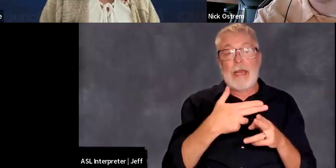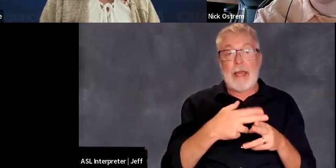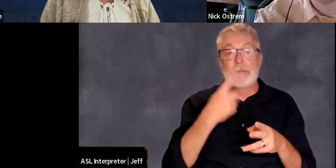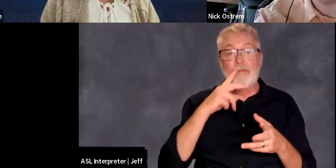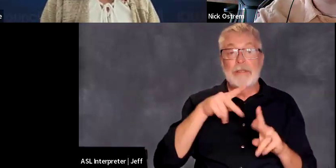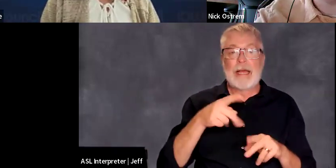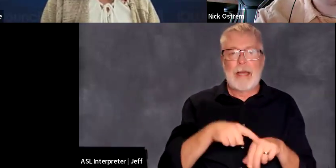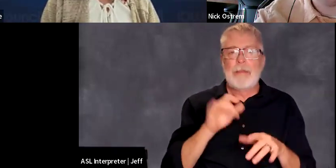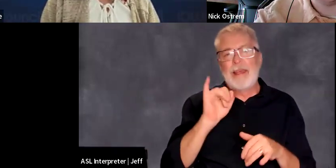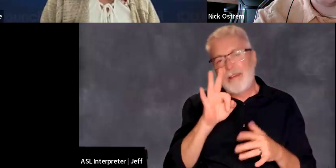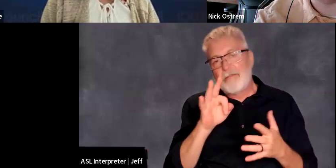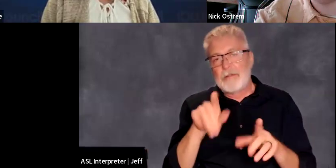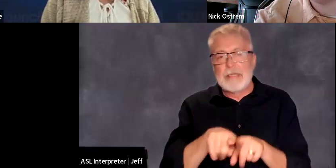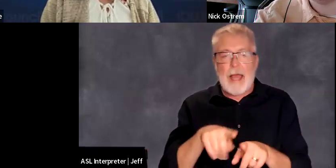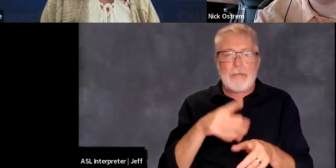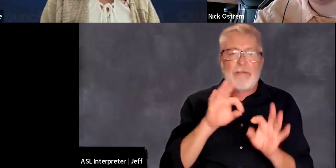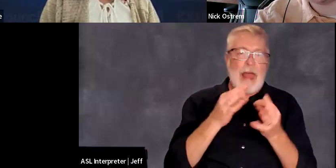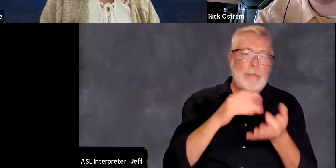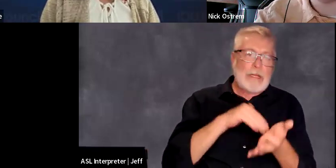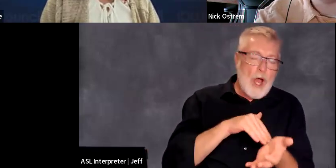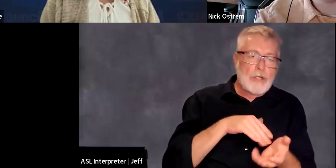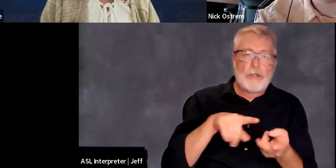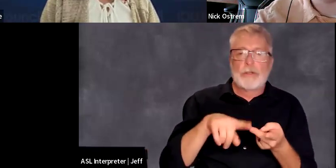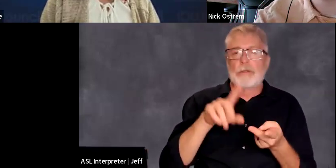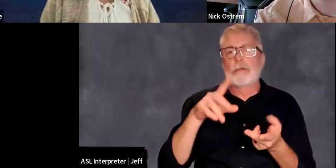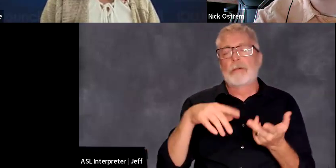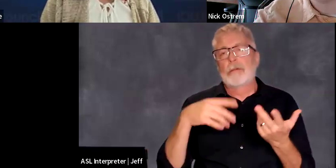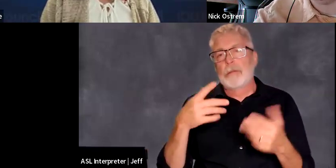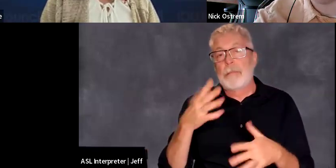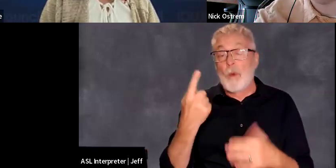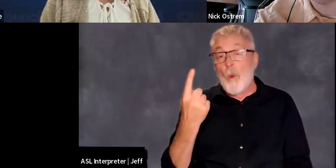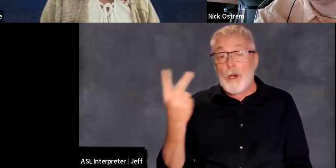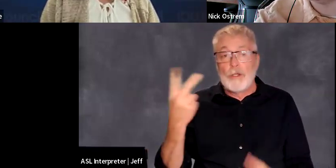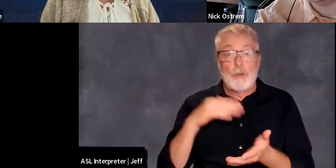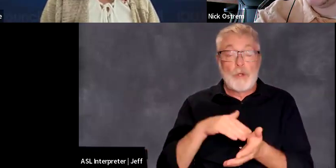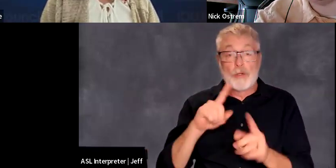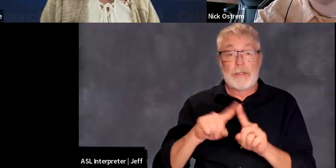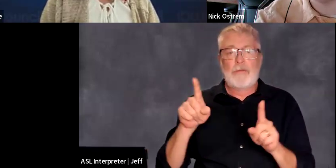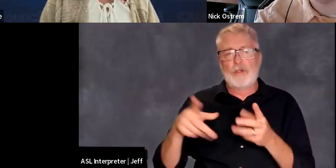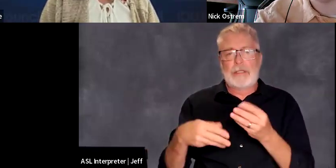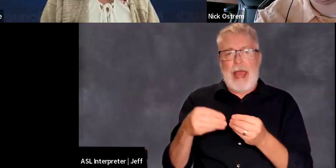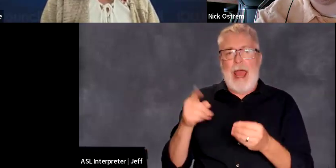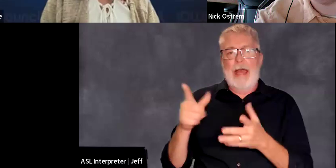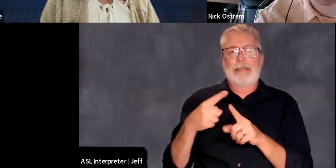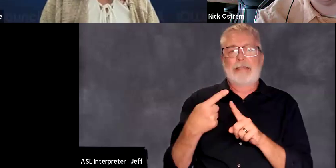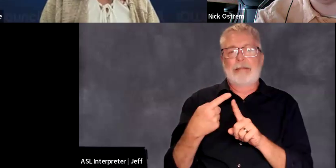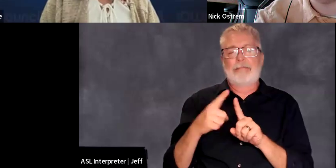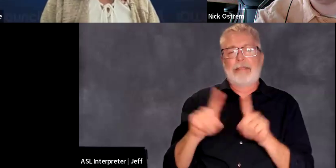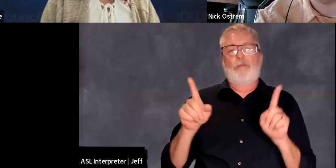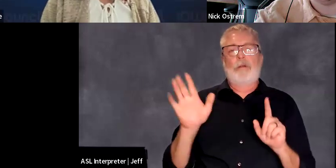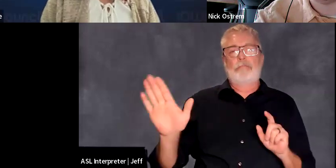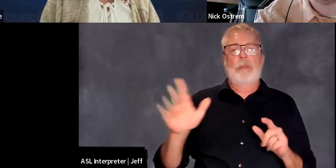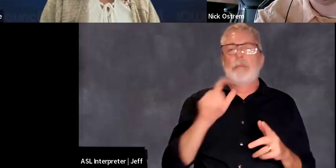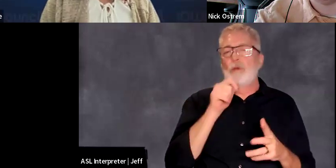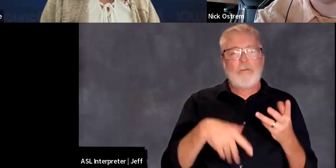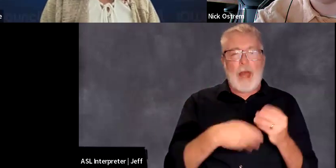if your second person has one or two doctors that are different, you can add those names in there, but you don't have to add the hospital